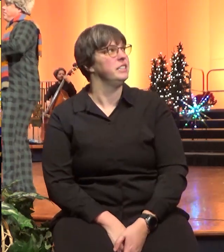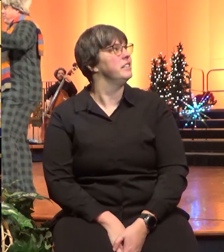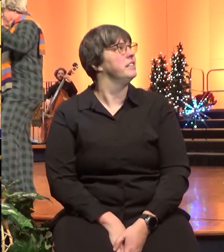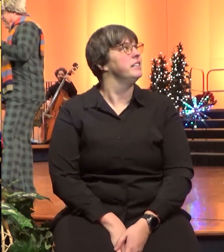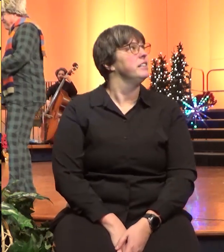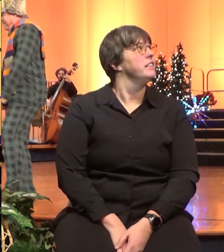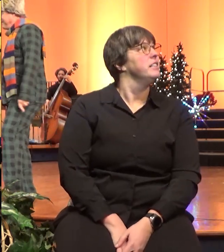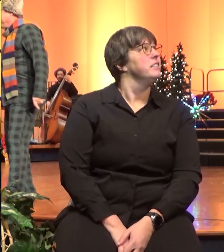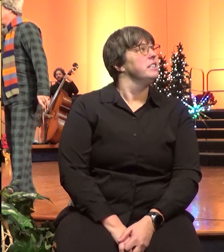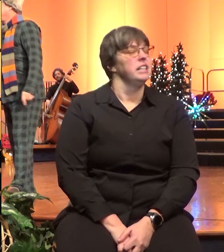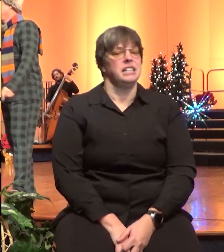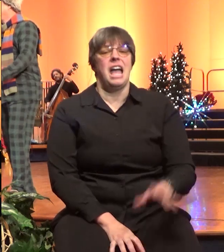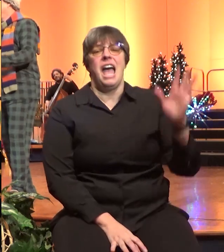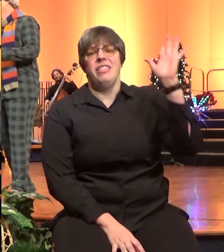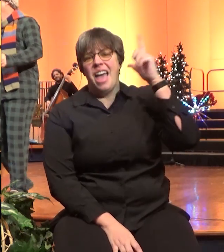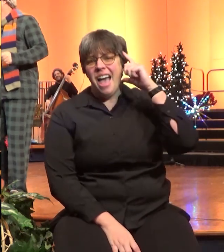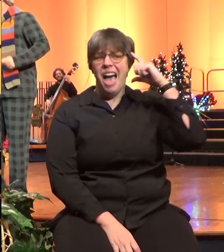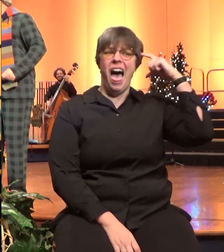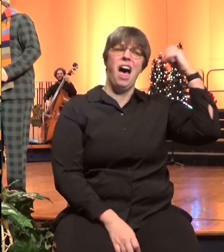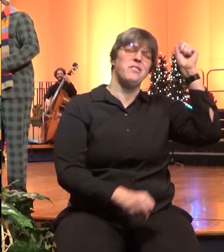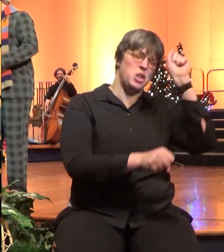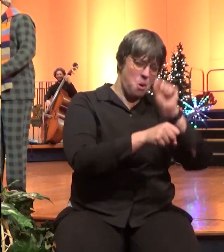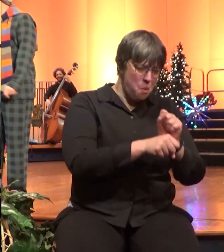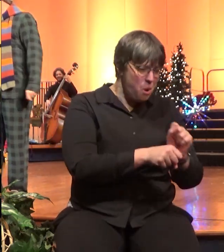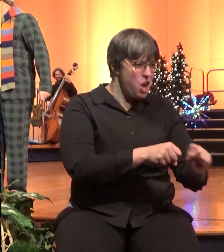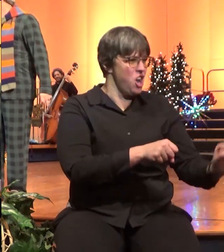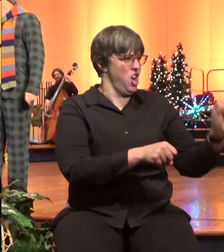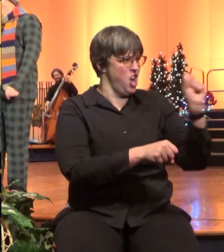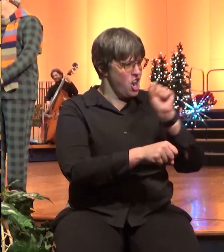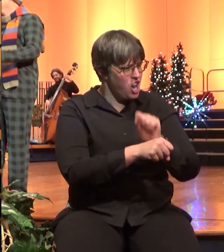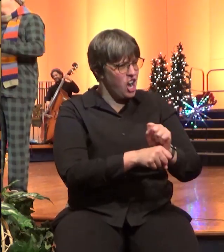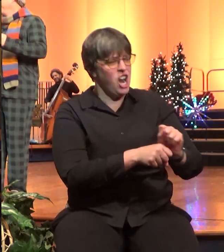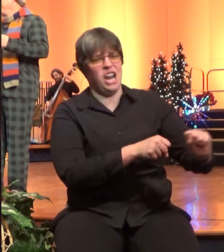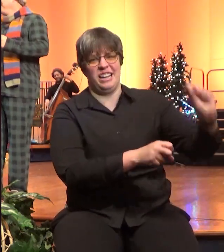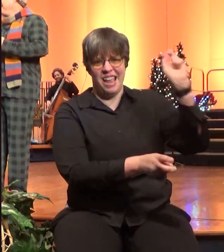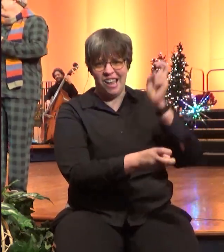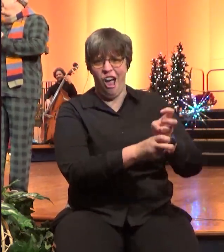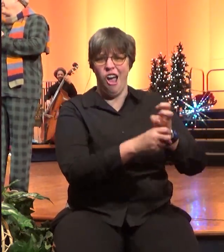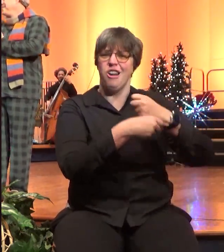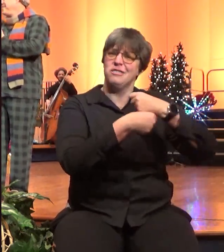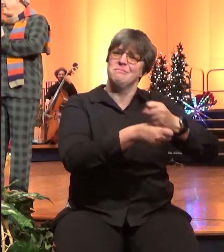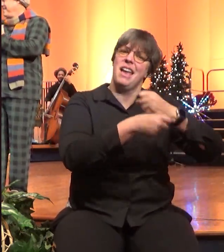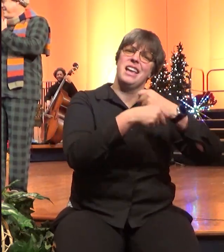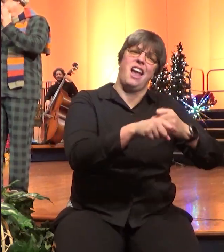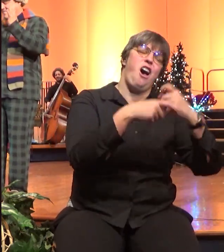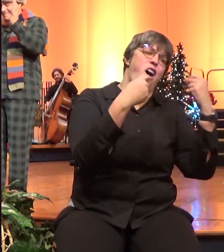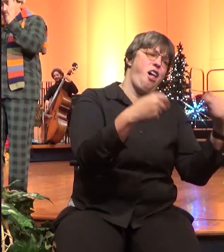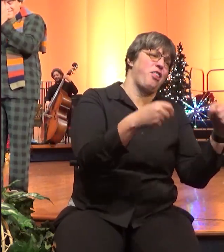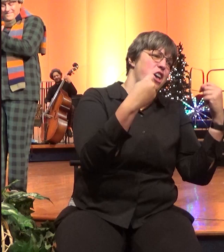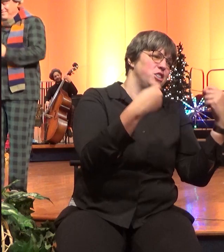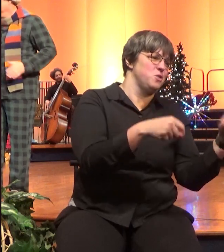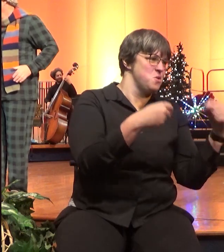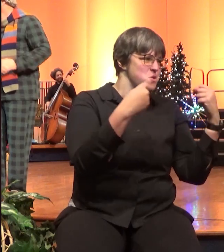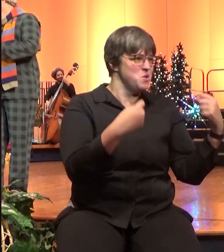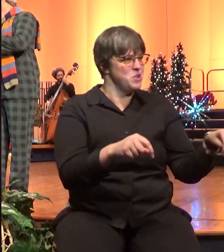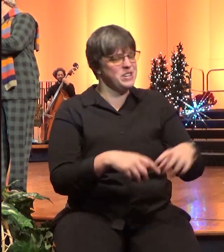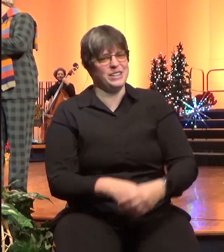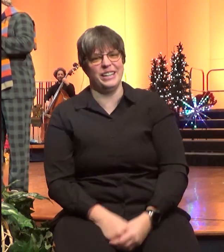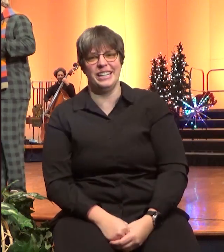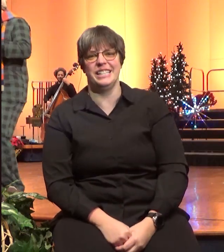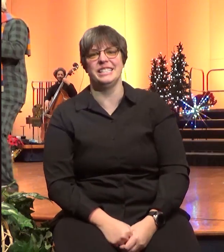year. Elves are working overtime, making all our